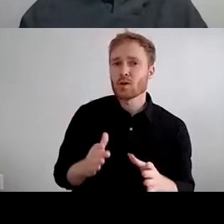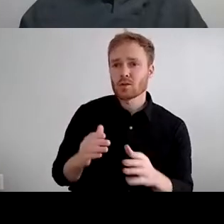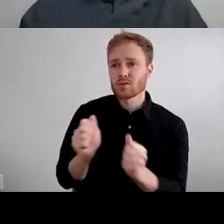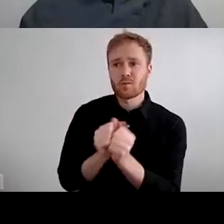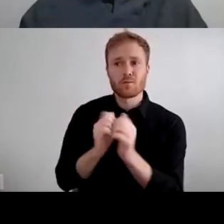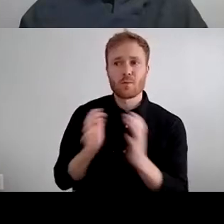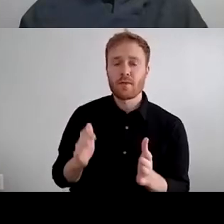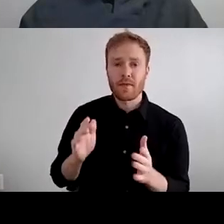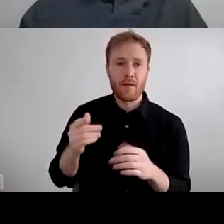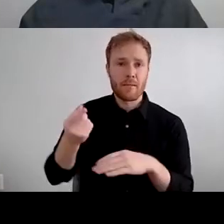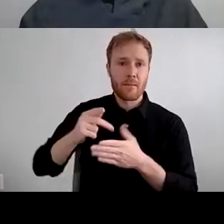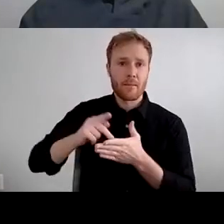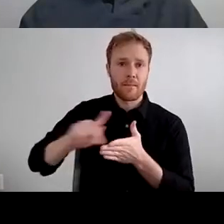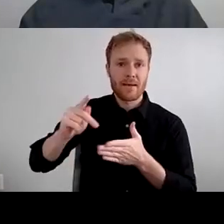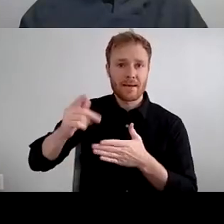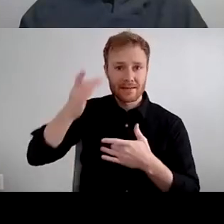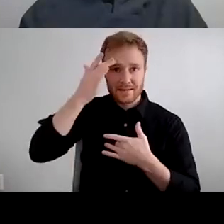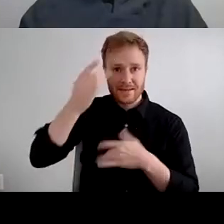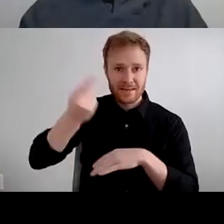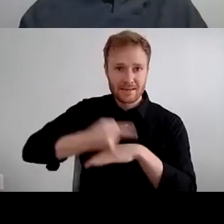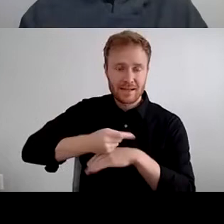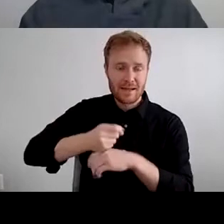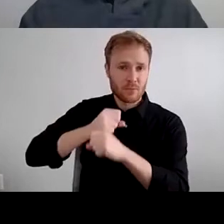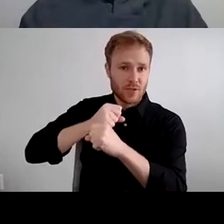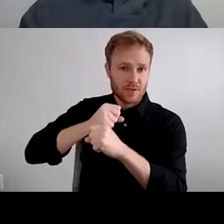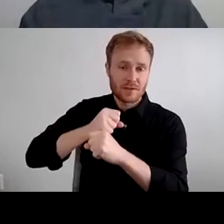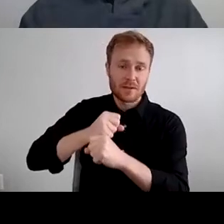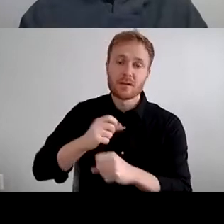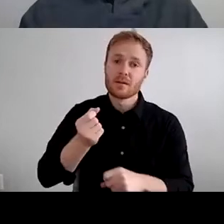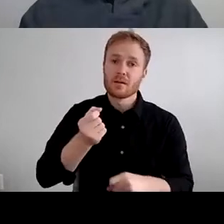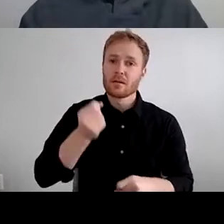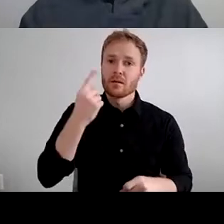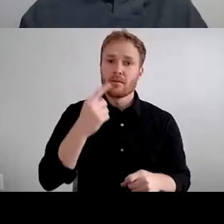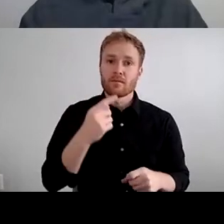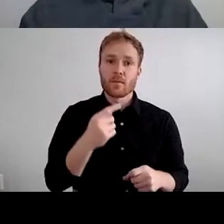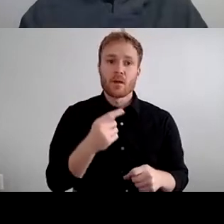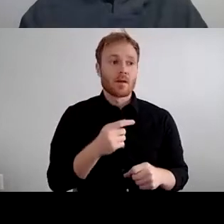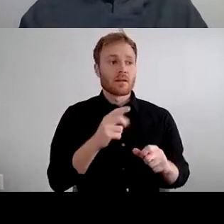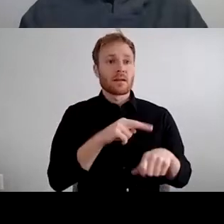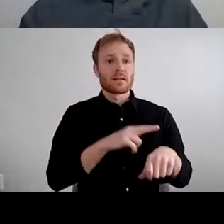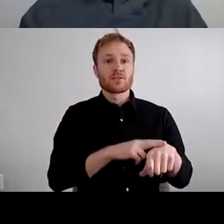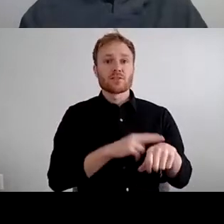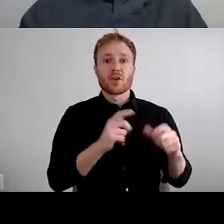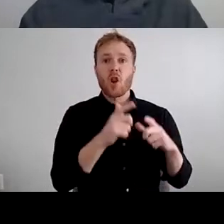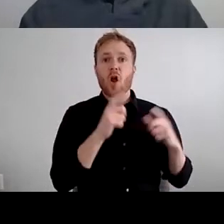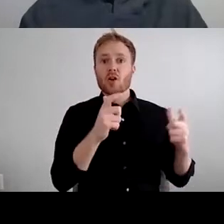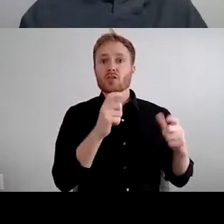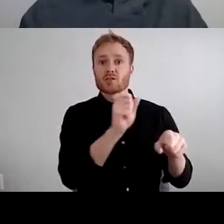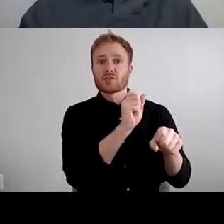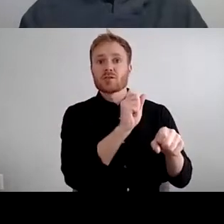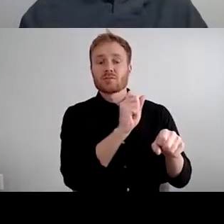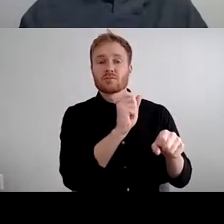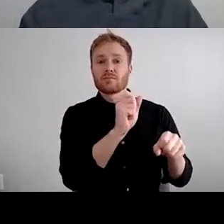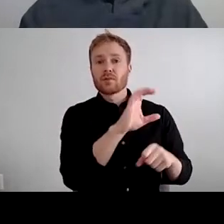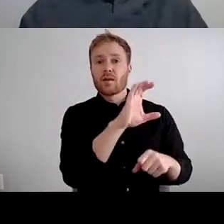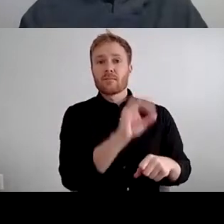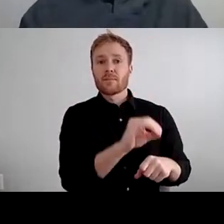not provide is paid sick days to workers of the nation's largest employers of 500 or more